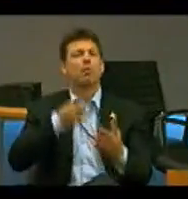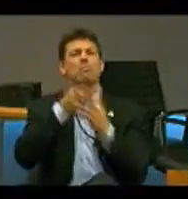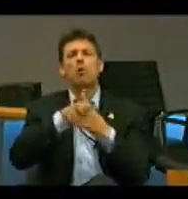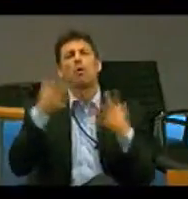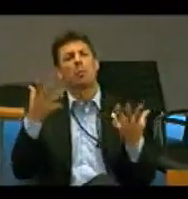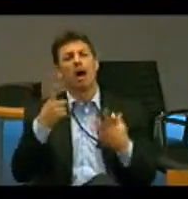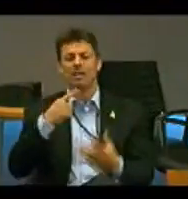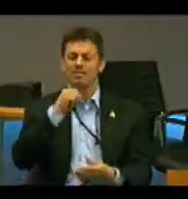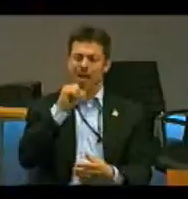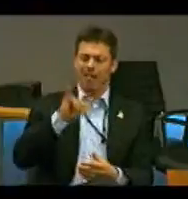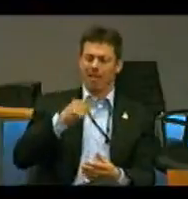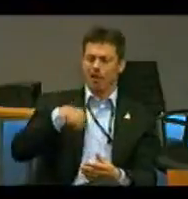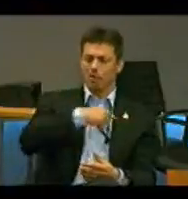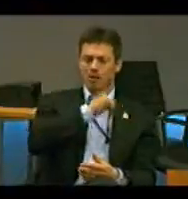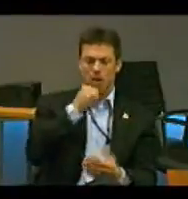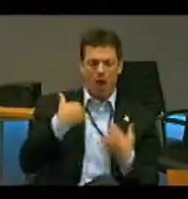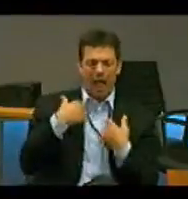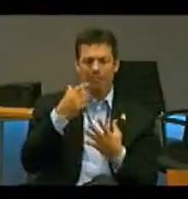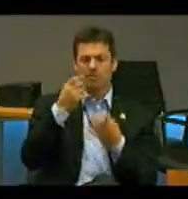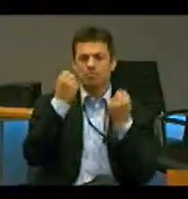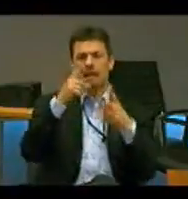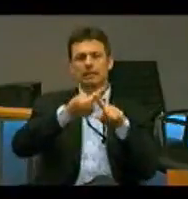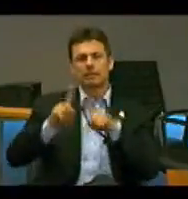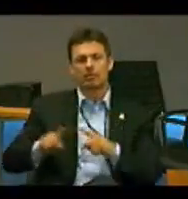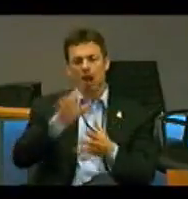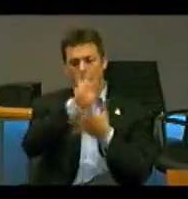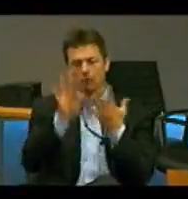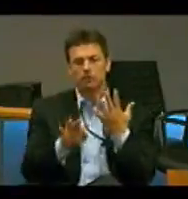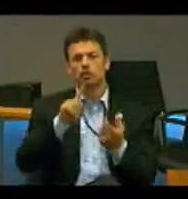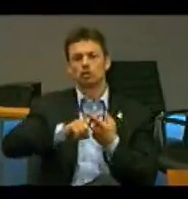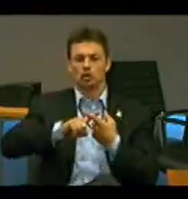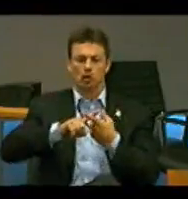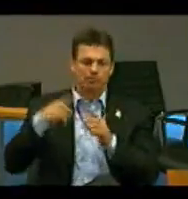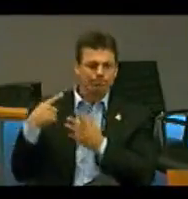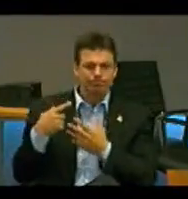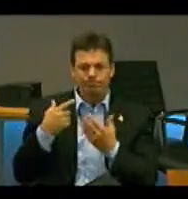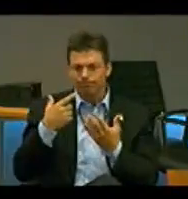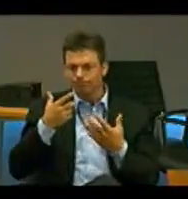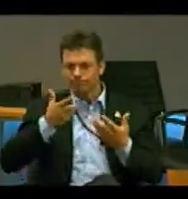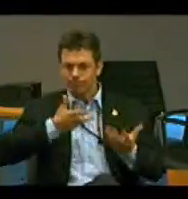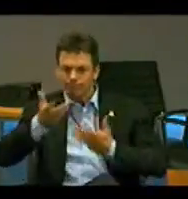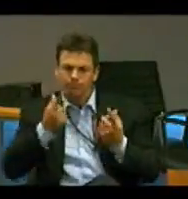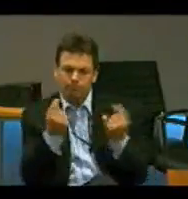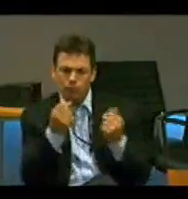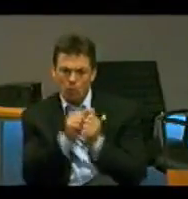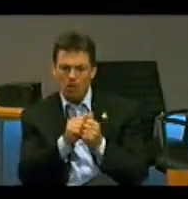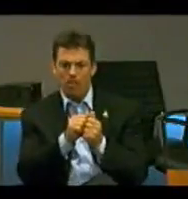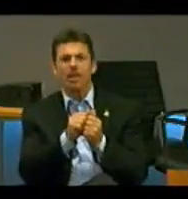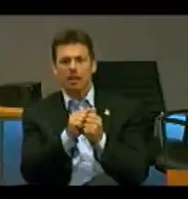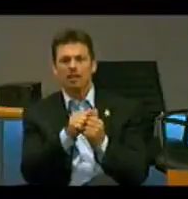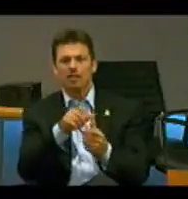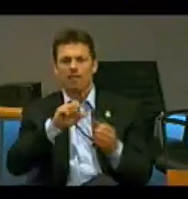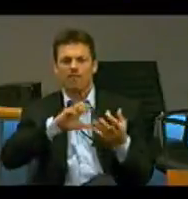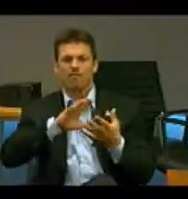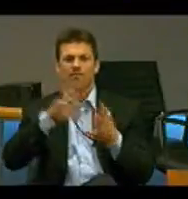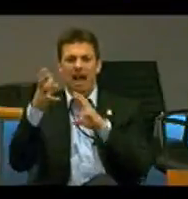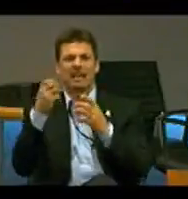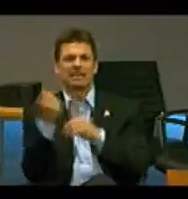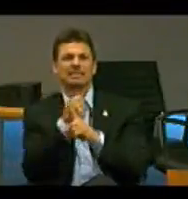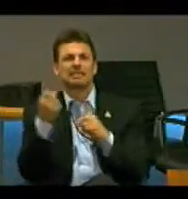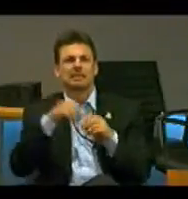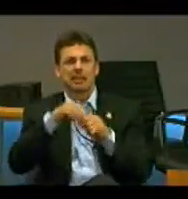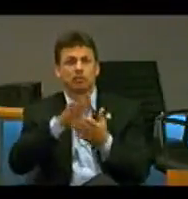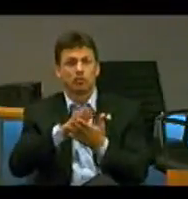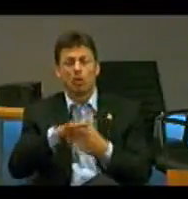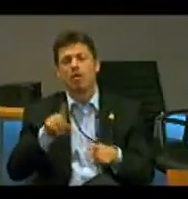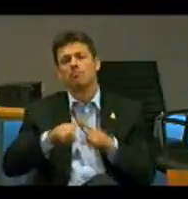not that we don't have a range of options to be able to address the kind of violence and the kind of concerns that are going on in schools, but it's that those options